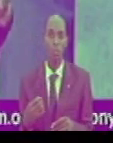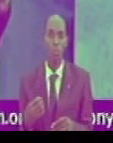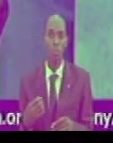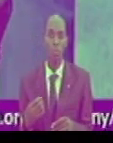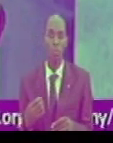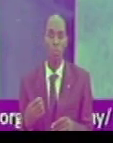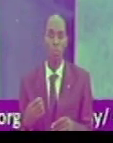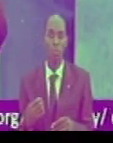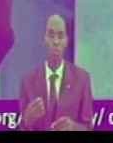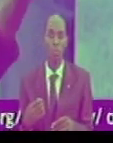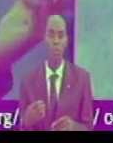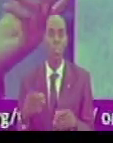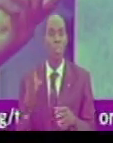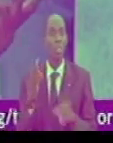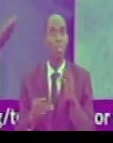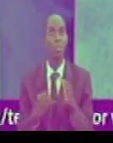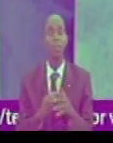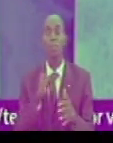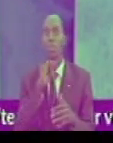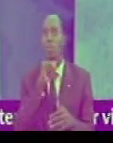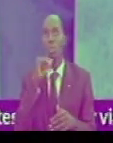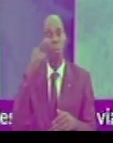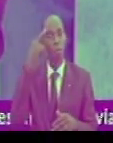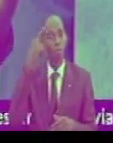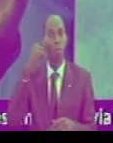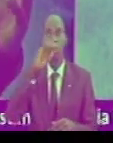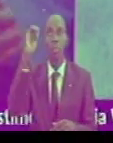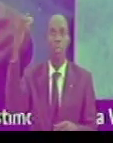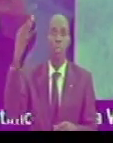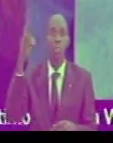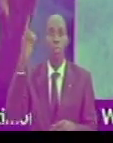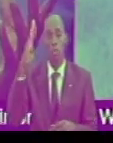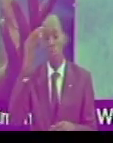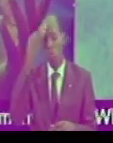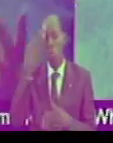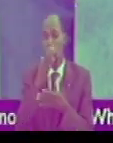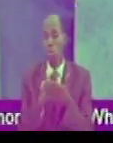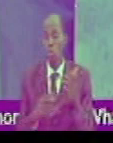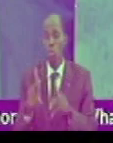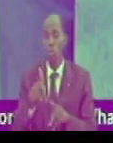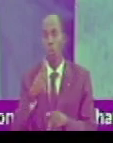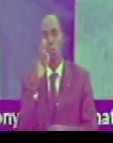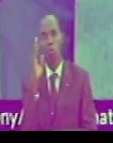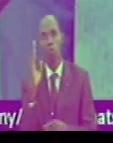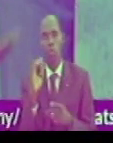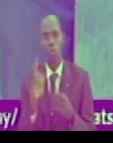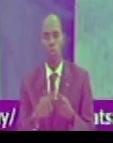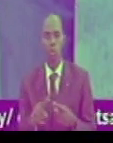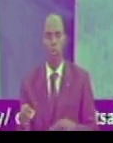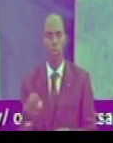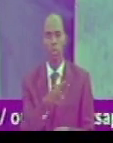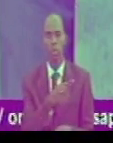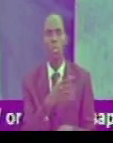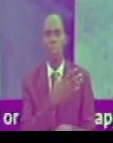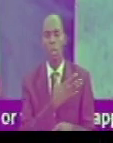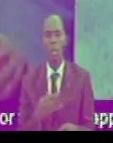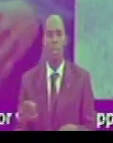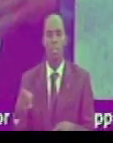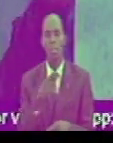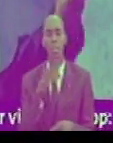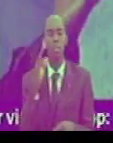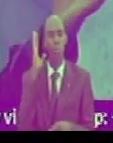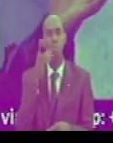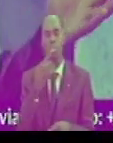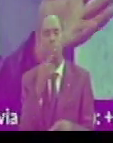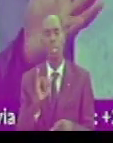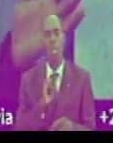just say that, I don't want to give my life to God. But God took over. God is helping me, and souls are converted to the kingdom of God. Even sometimes when